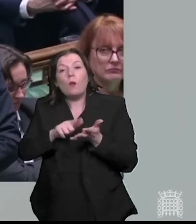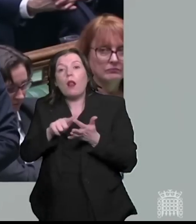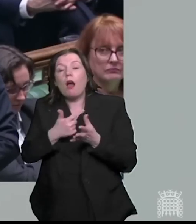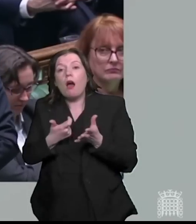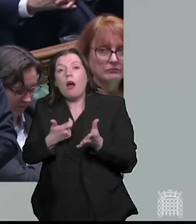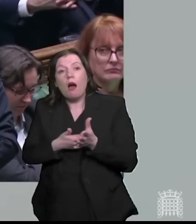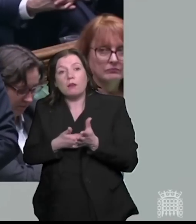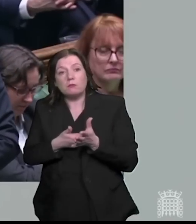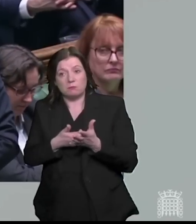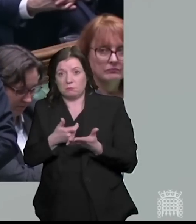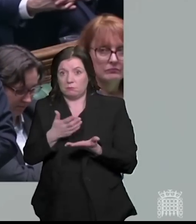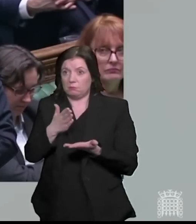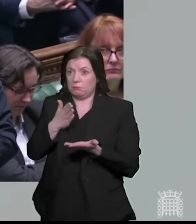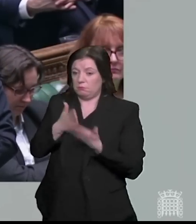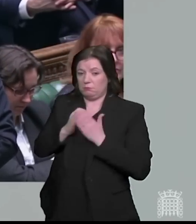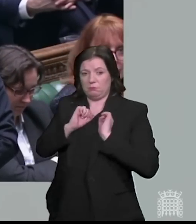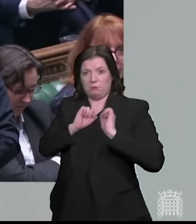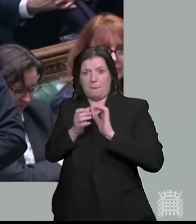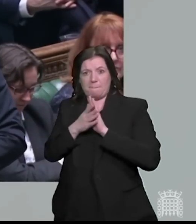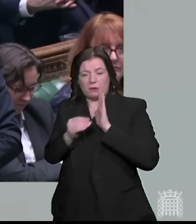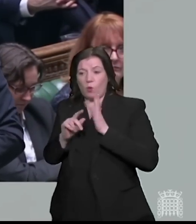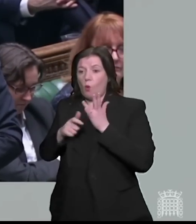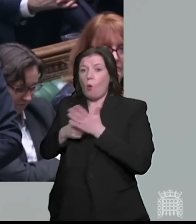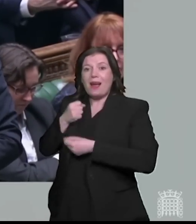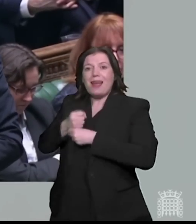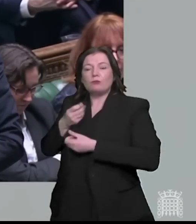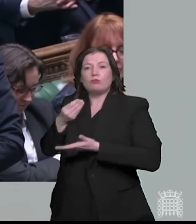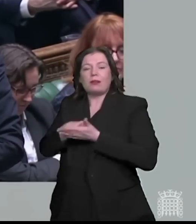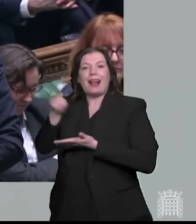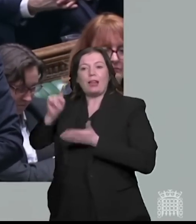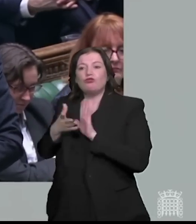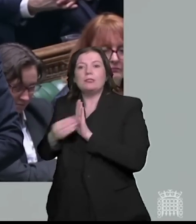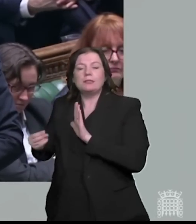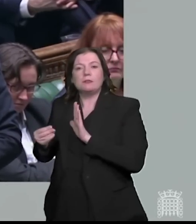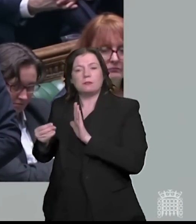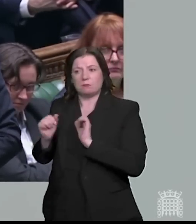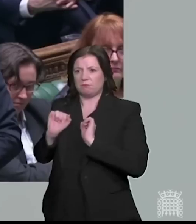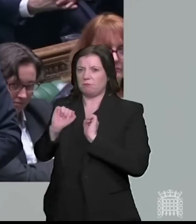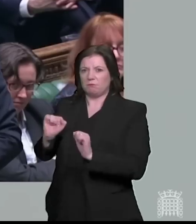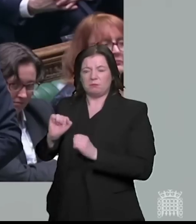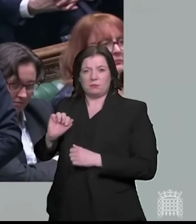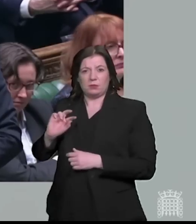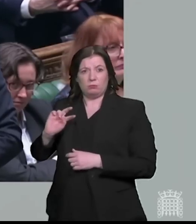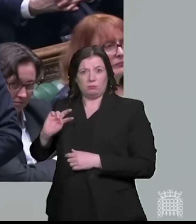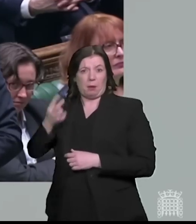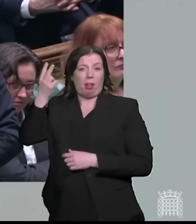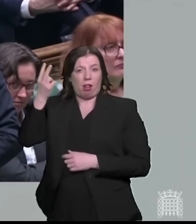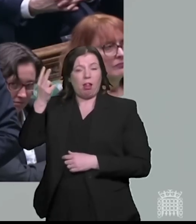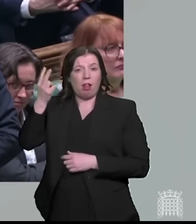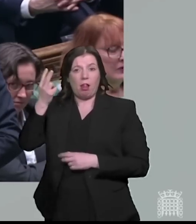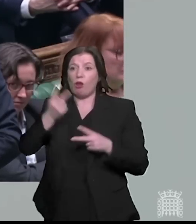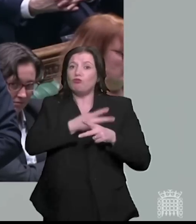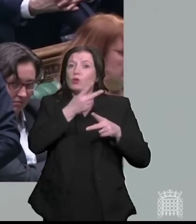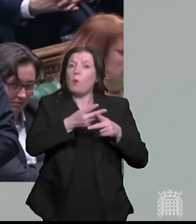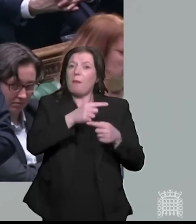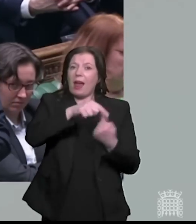the regulated asset-based model or a guaranteed price for electricity with a strike price, almost double that of real renewable